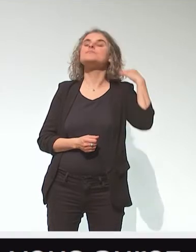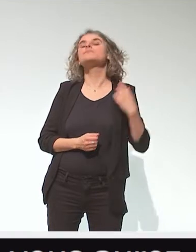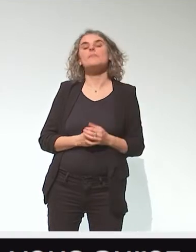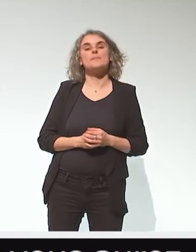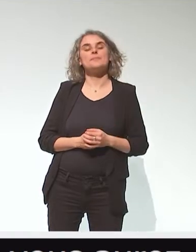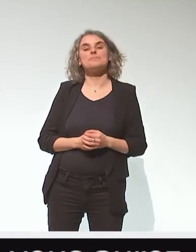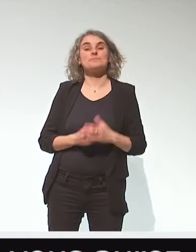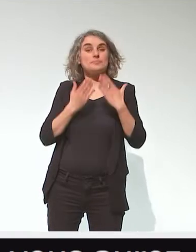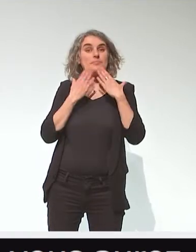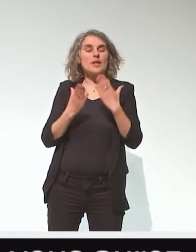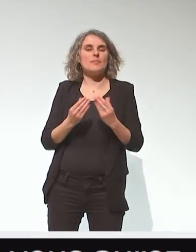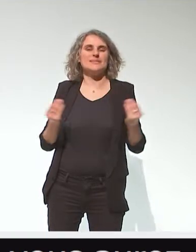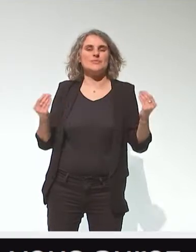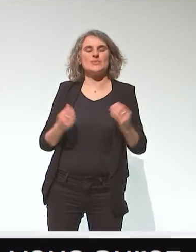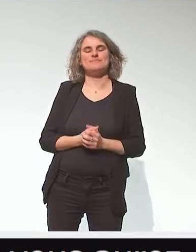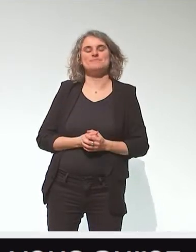Michael.